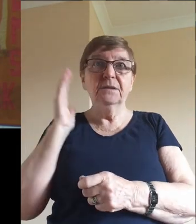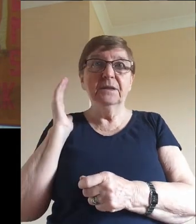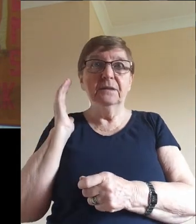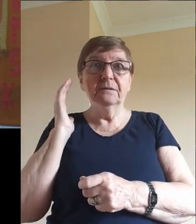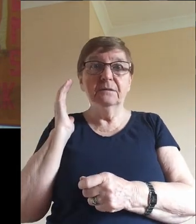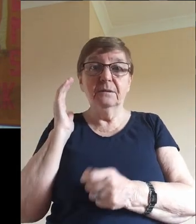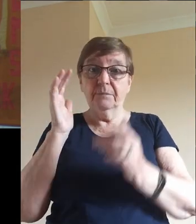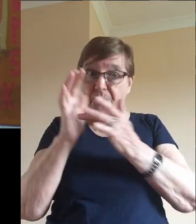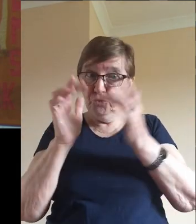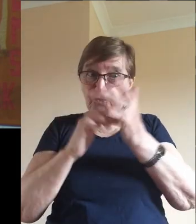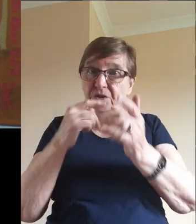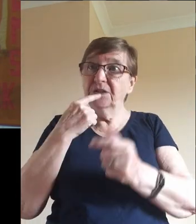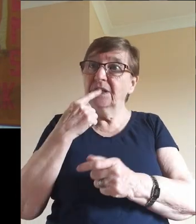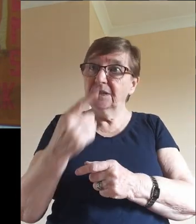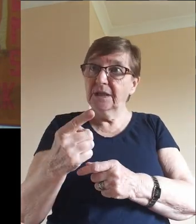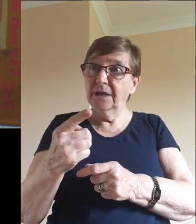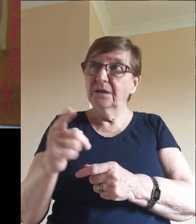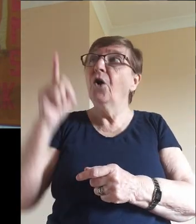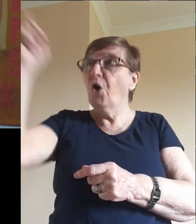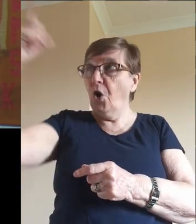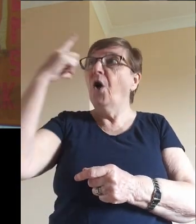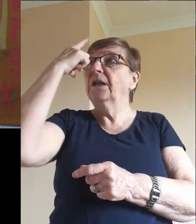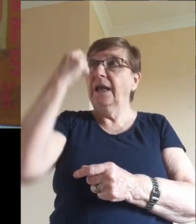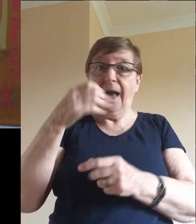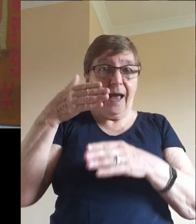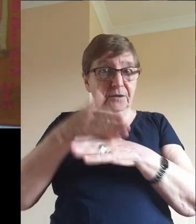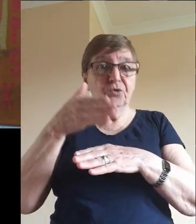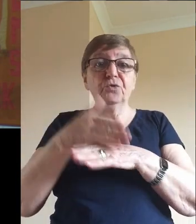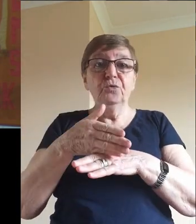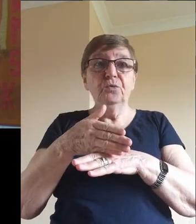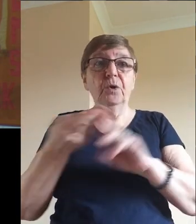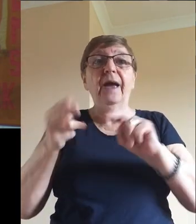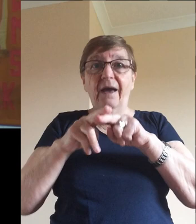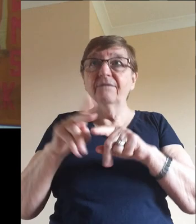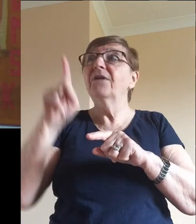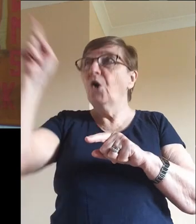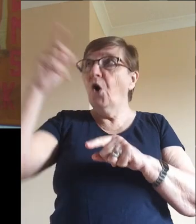But that, Jesus said, is what God can do, and if needed, would do.